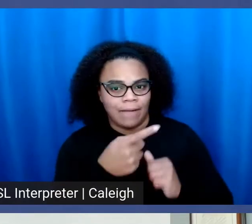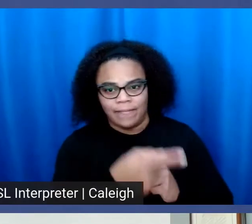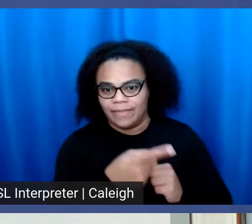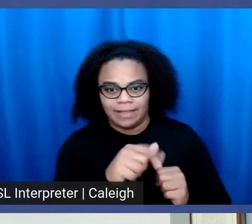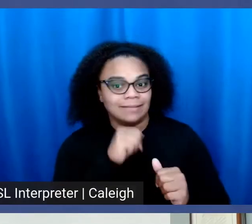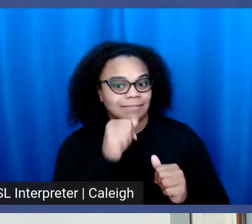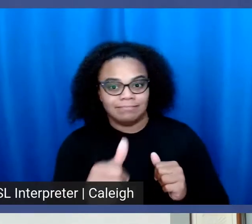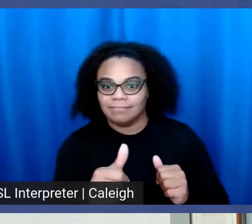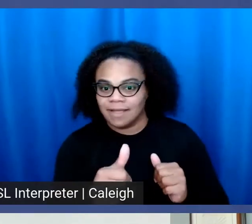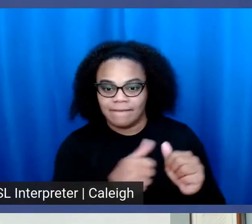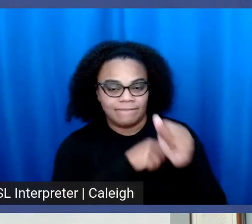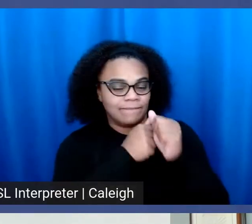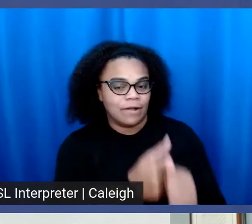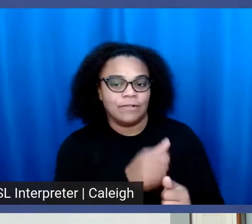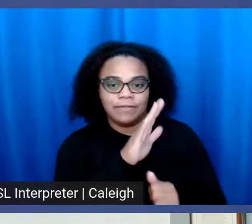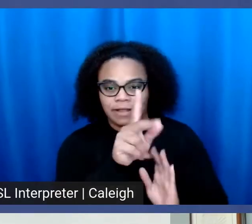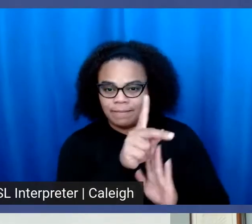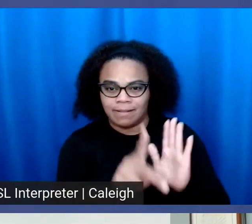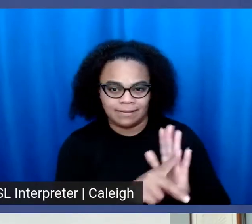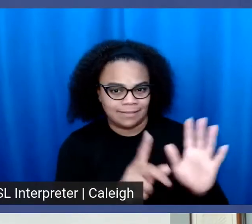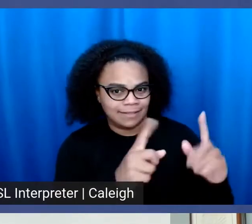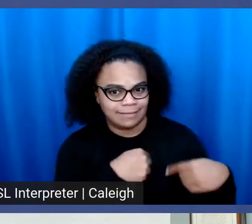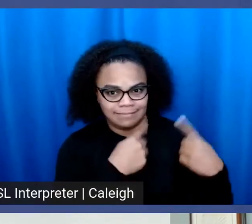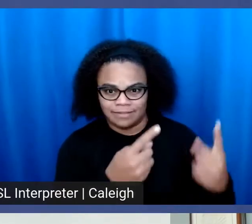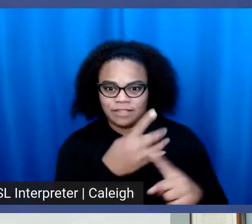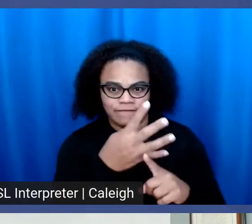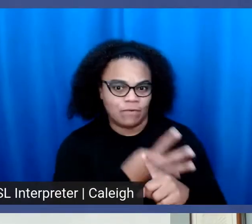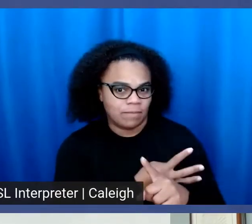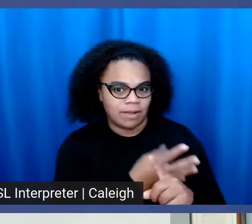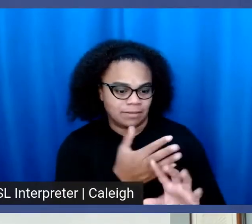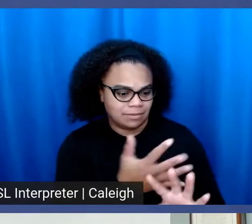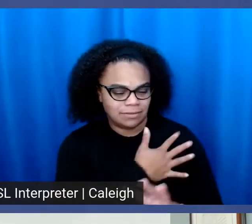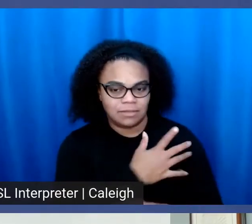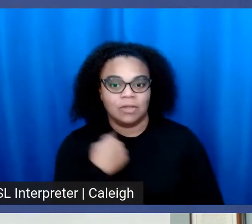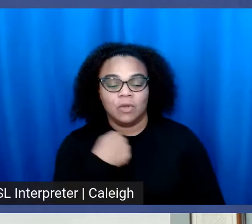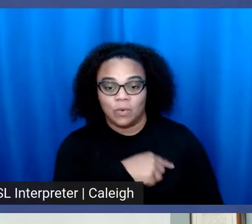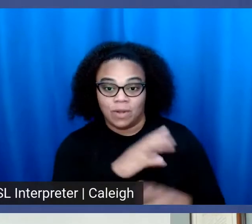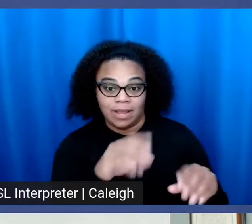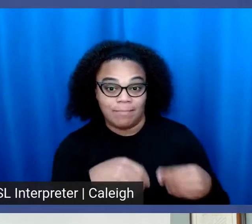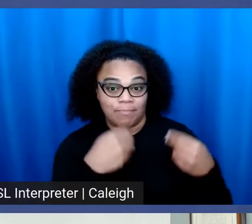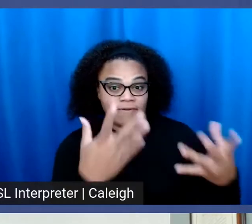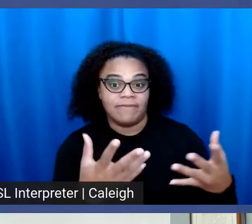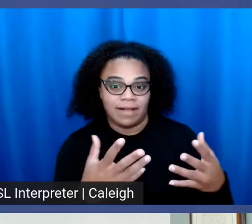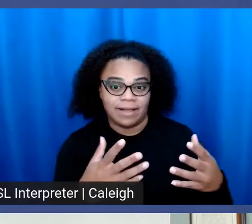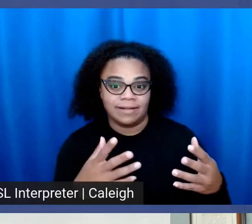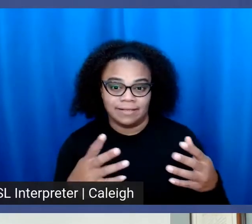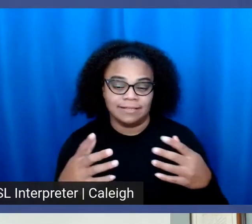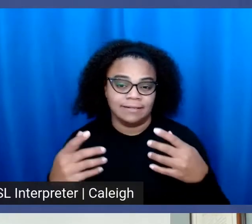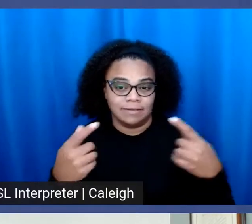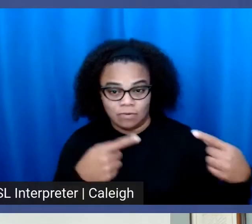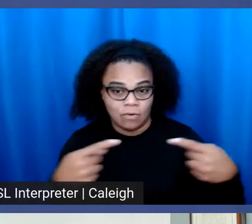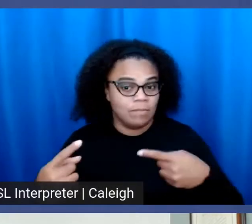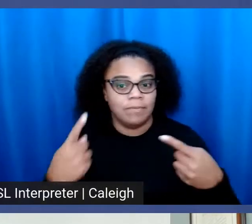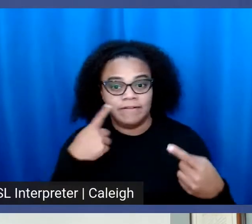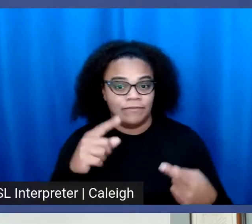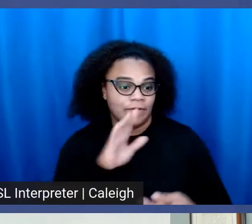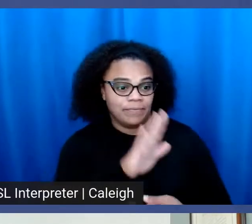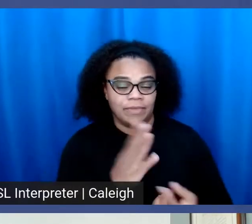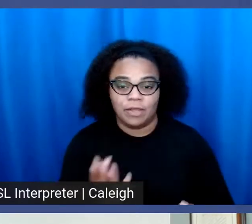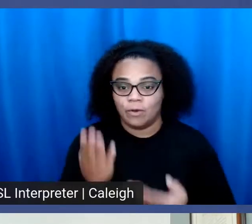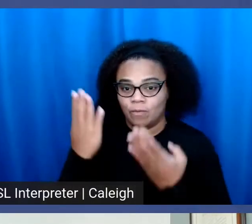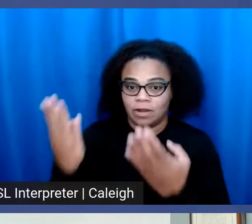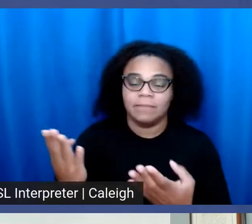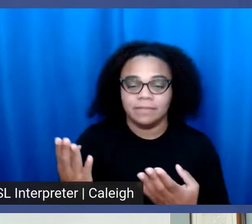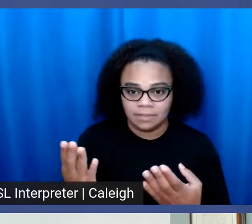was going on. We provided a line-by-line rebuttal of the Reconsideration Committee's recommendation to remove this book